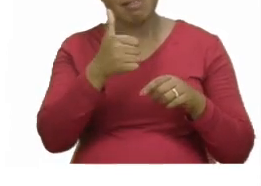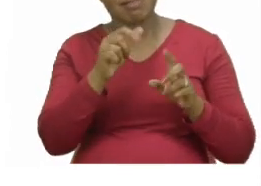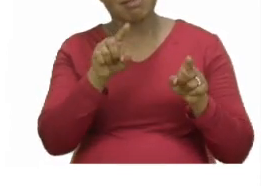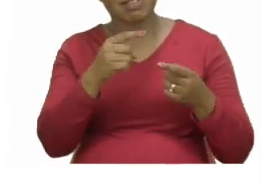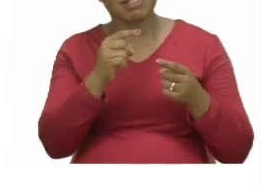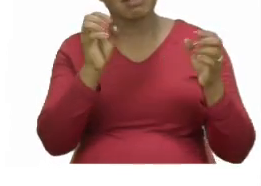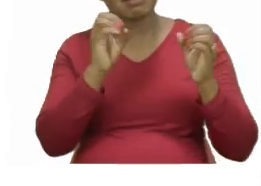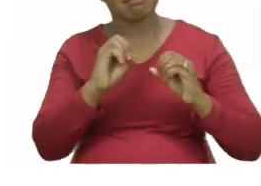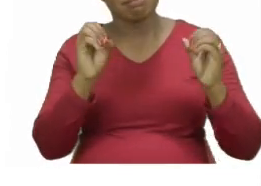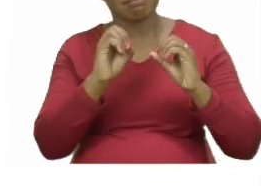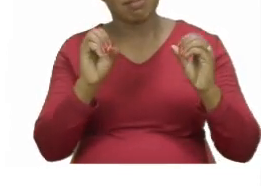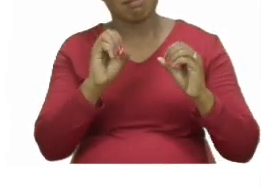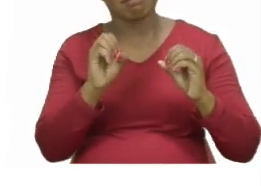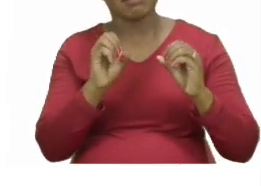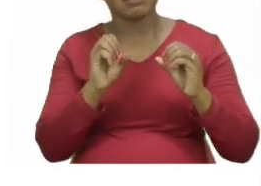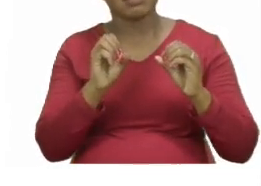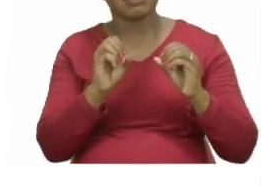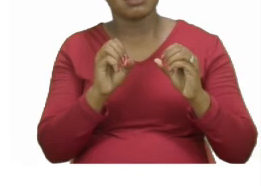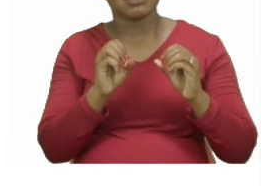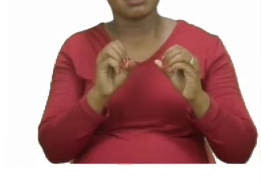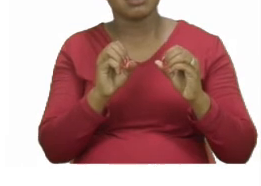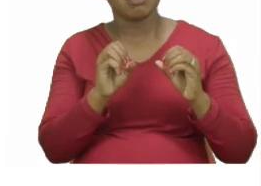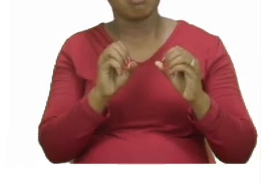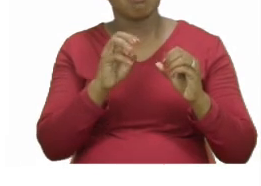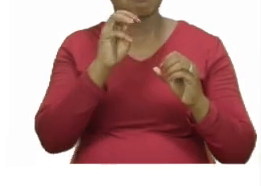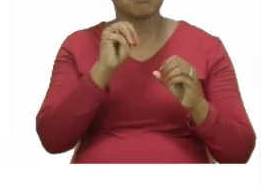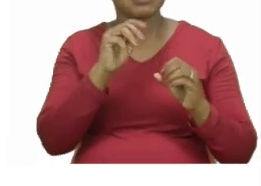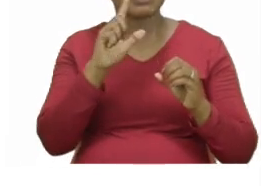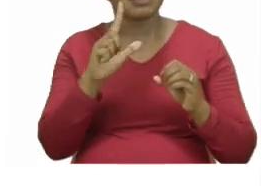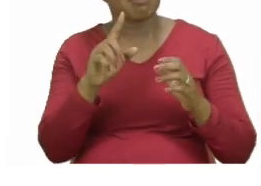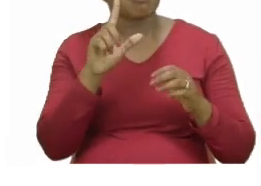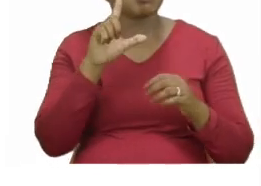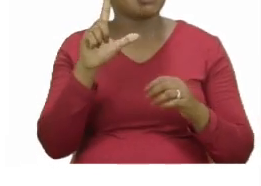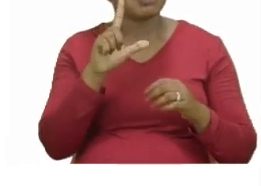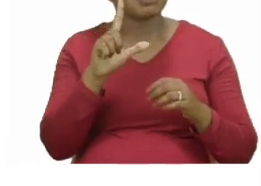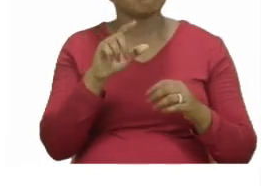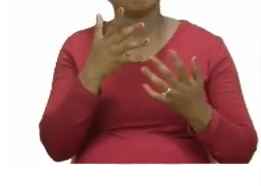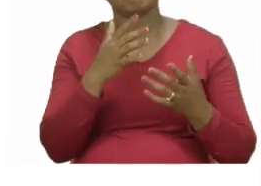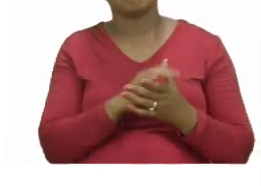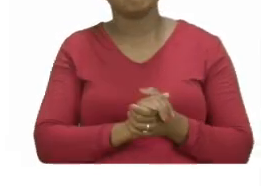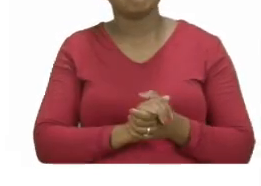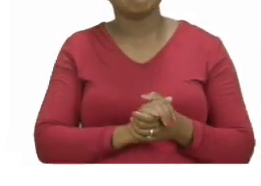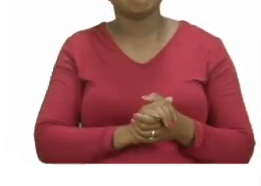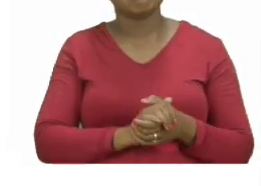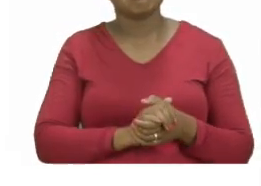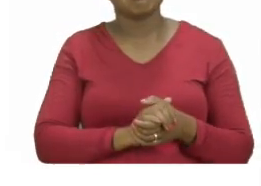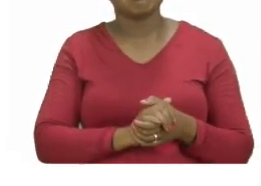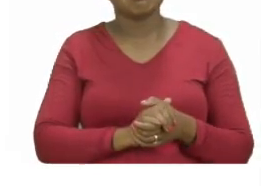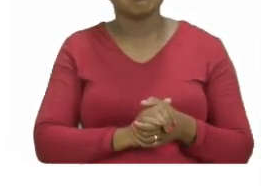we guess. Right. So you will see that some of these items